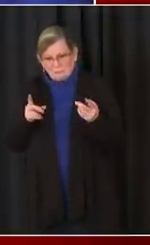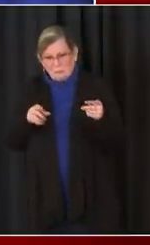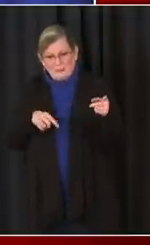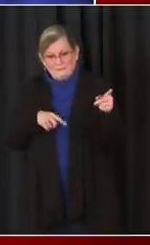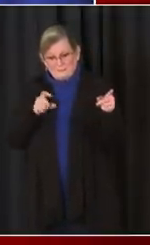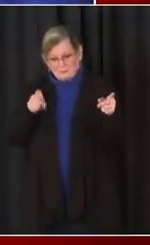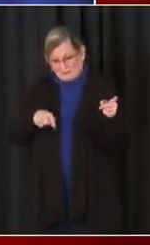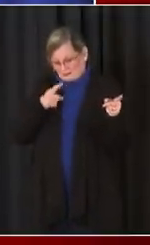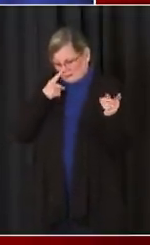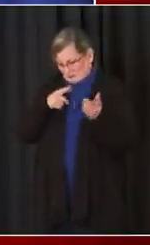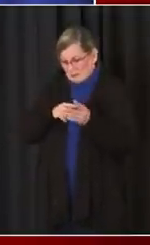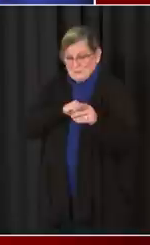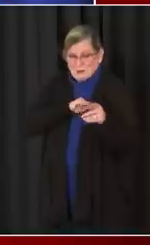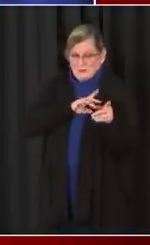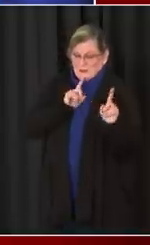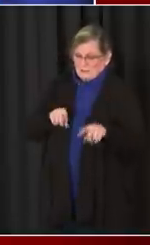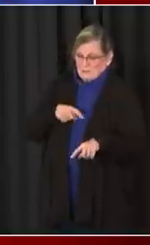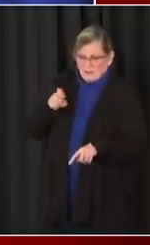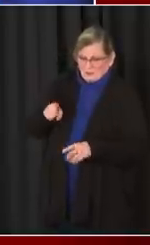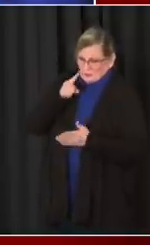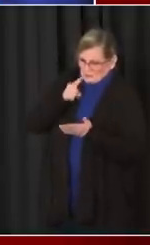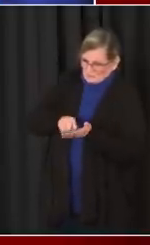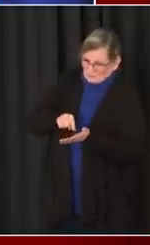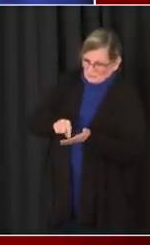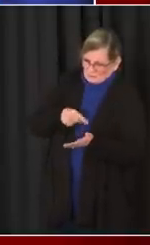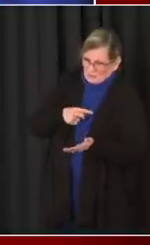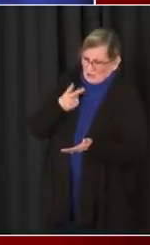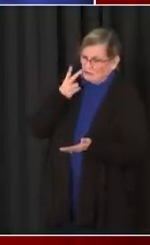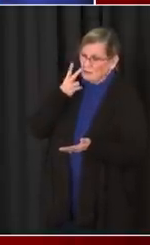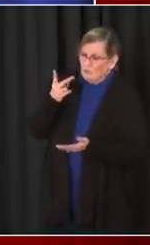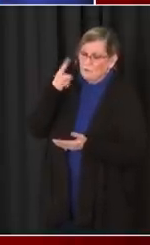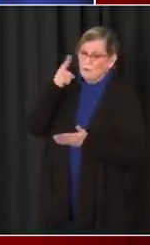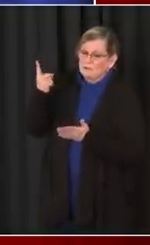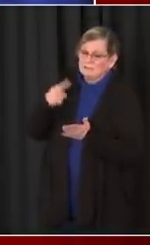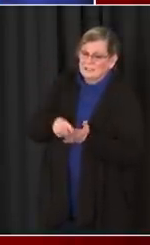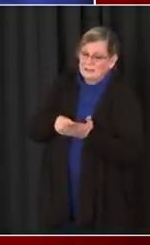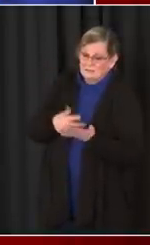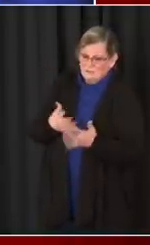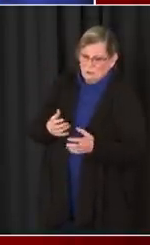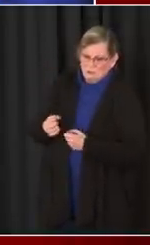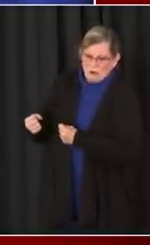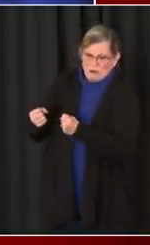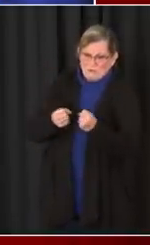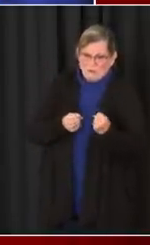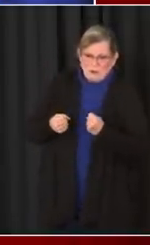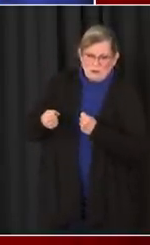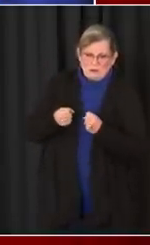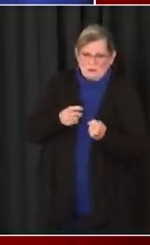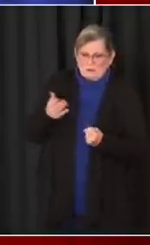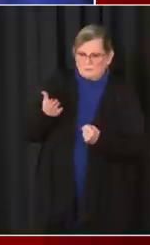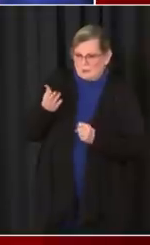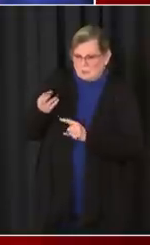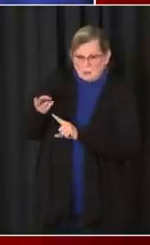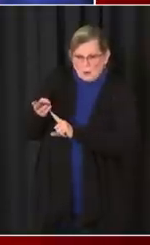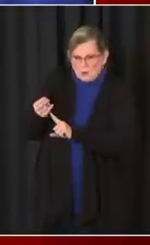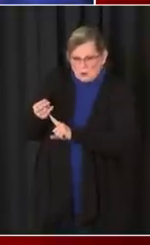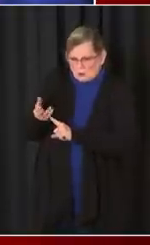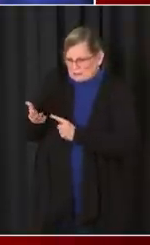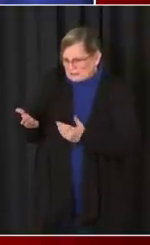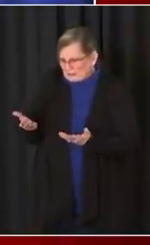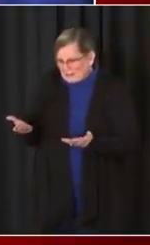to investigate that. I saw one, for example, when we were driving around where that was the case. There may be hotel